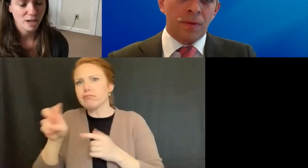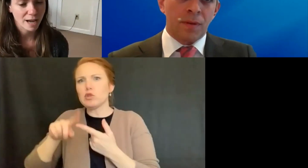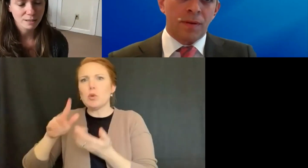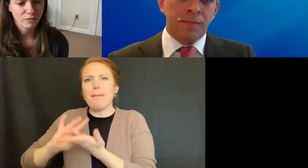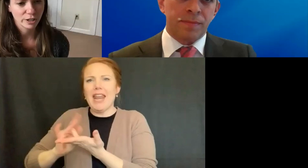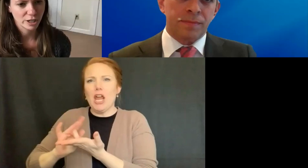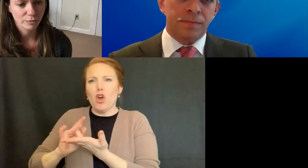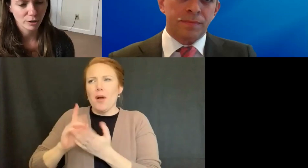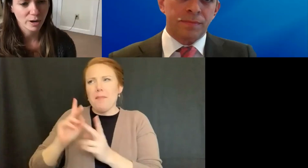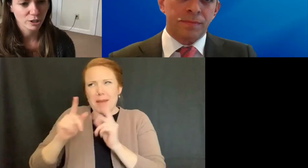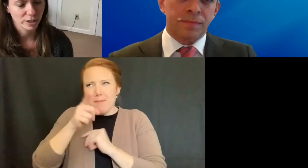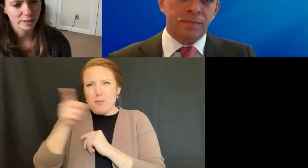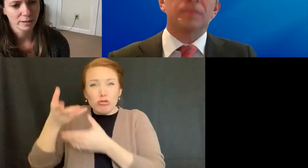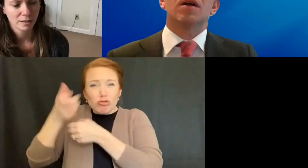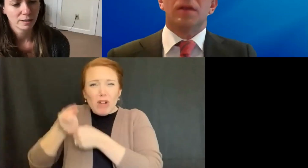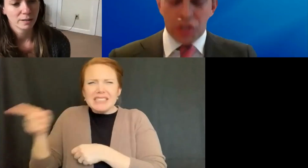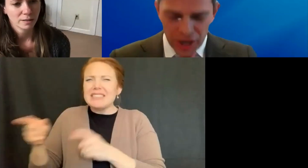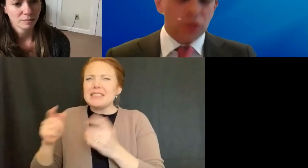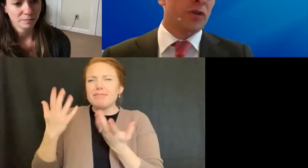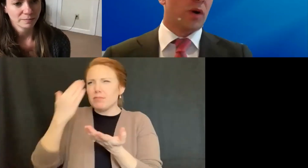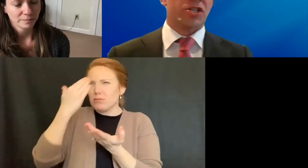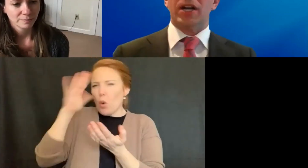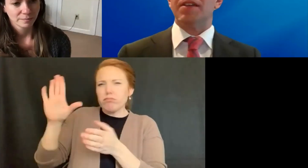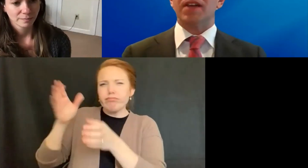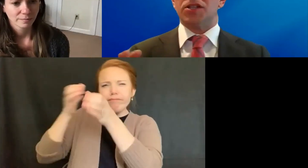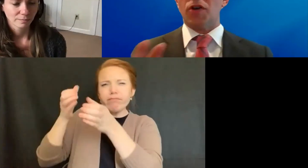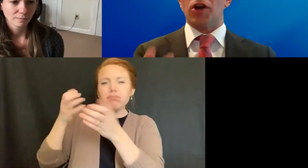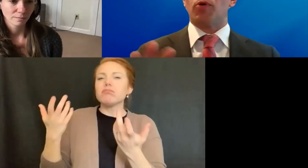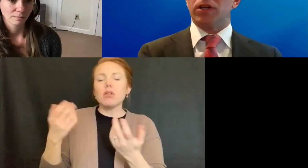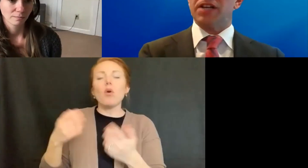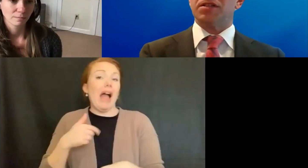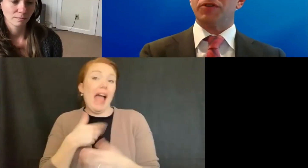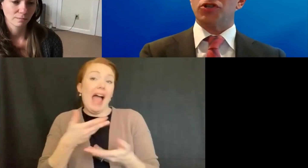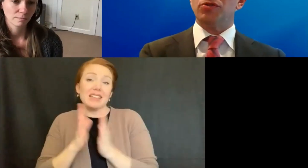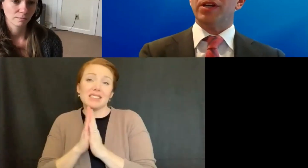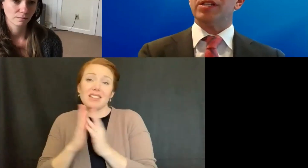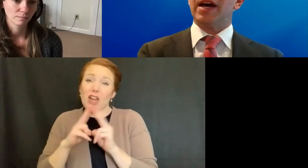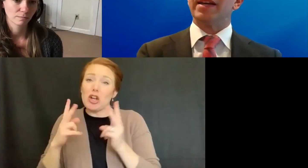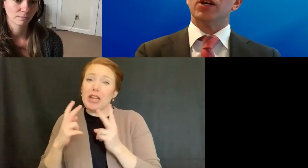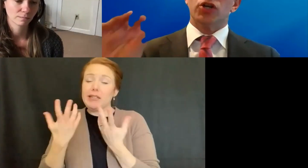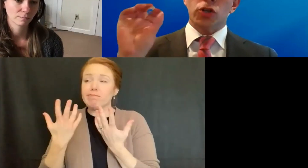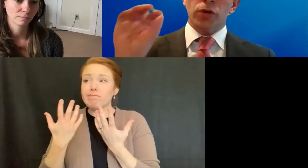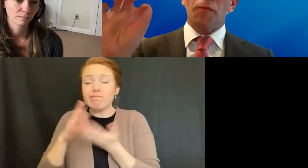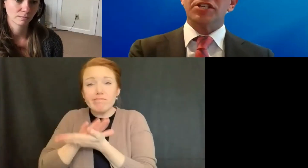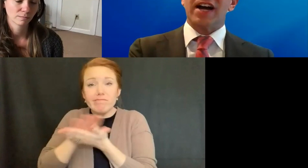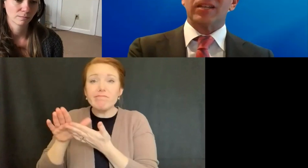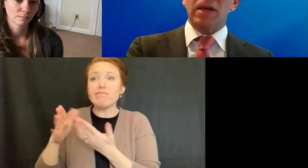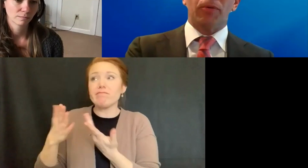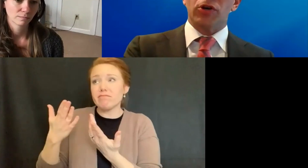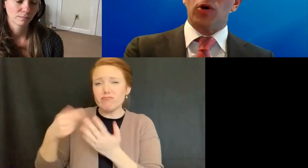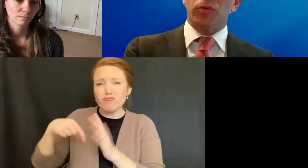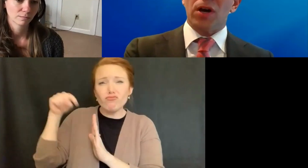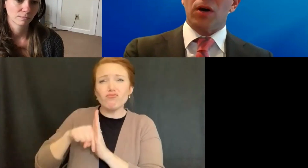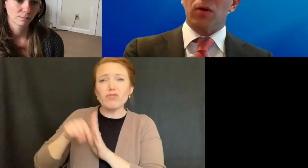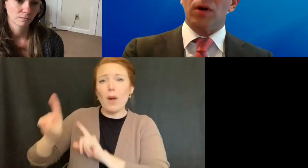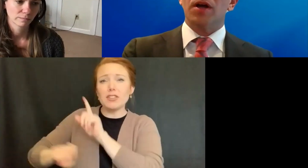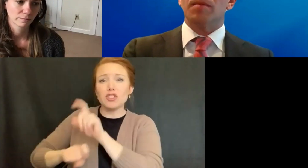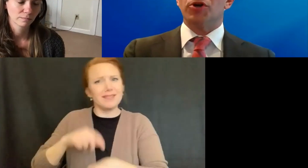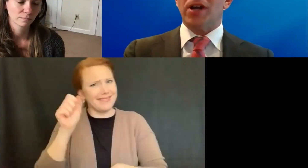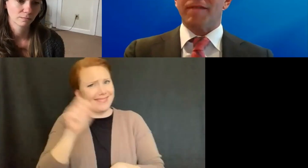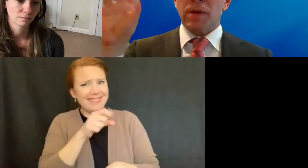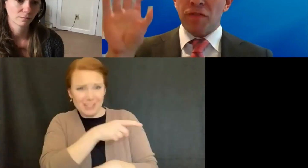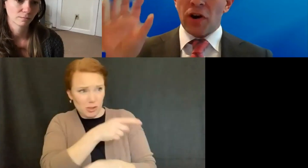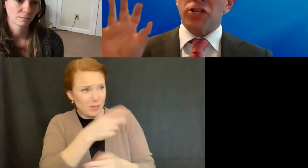so I just asked him a very genuine question. Genuine question. I think that's a very important lesson for the students, that you can reach out to people you don't